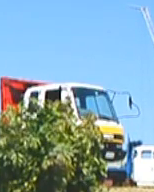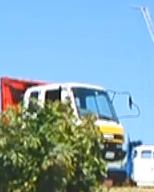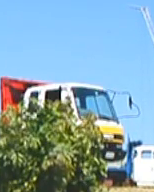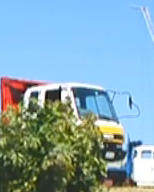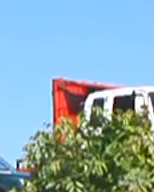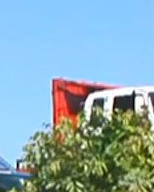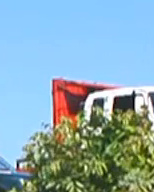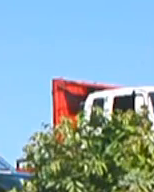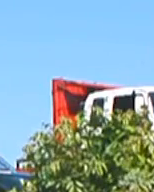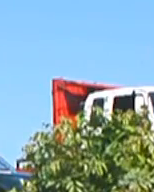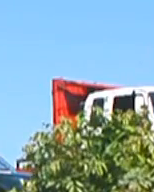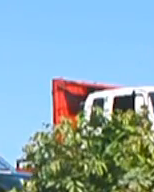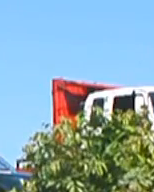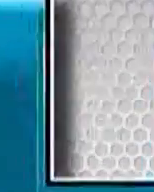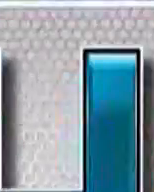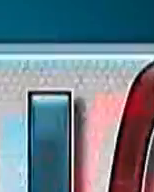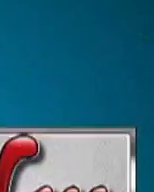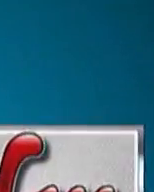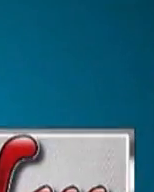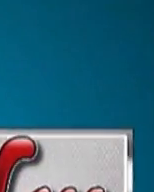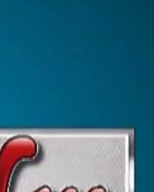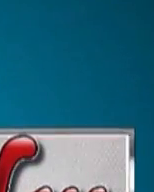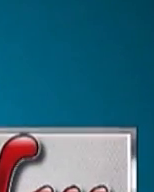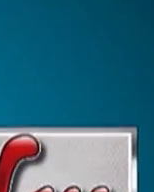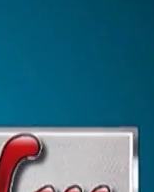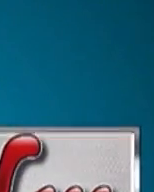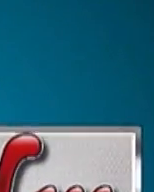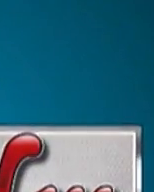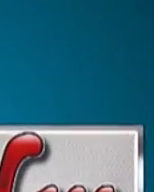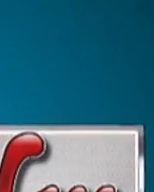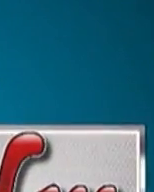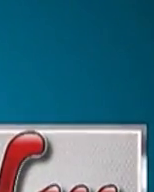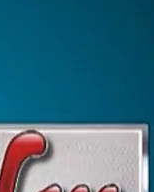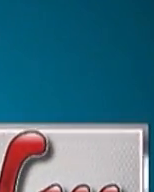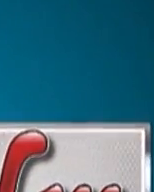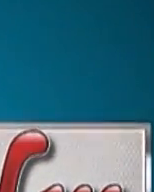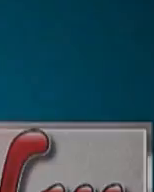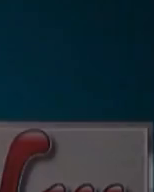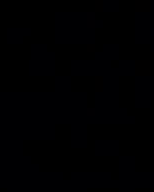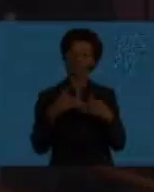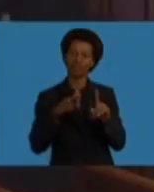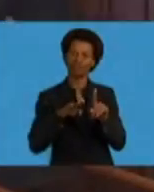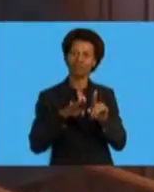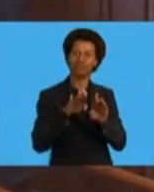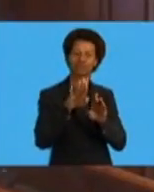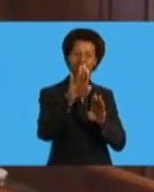in Malak Island. Today FM rock. Today's hit music on Today FM.